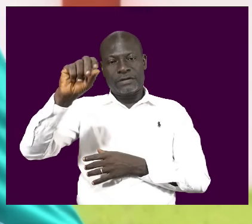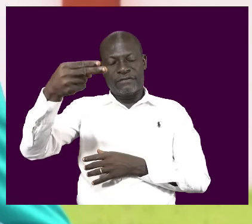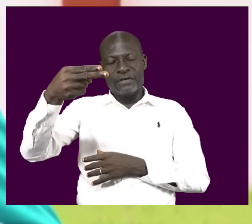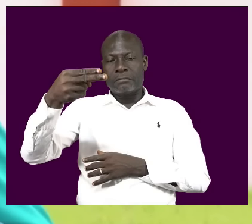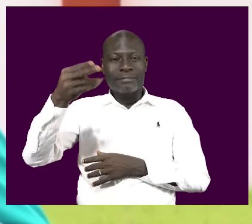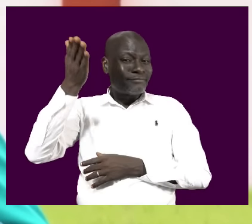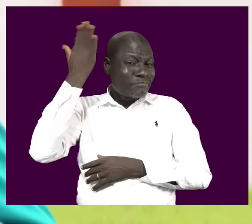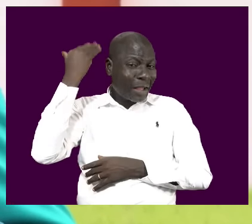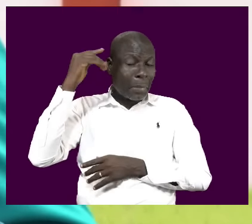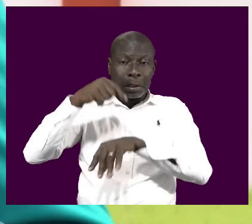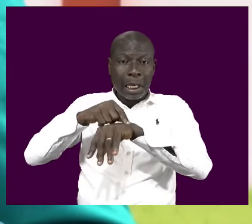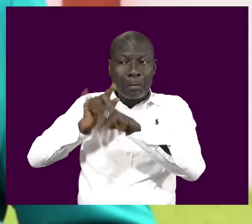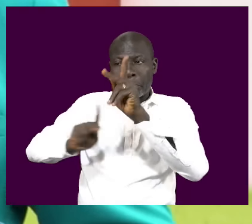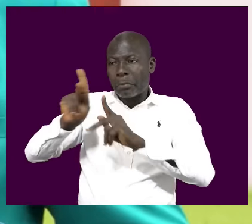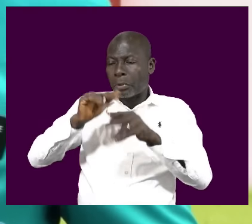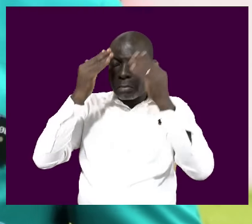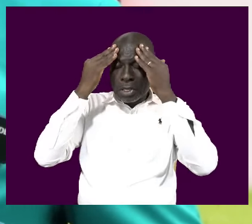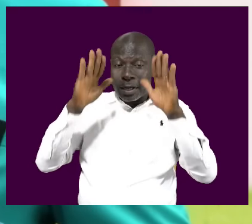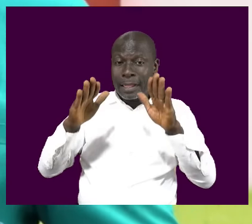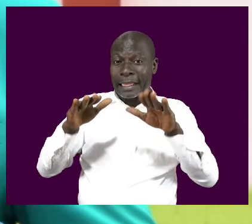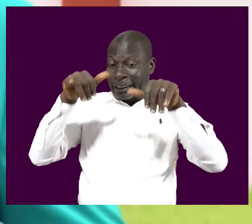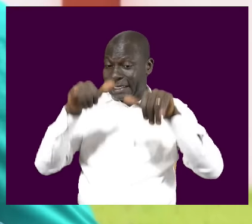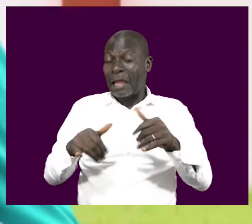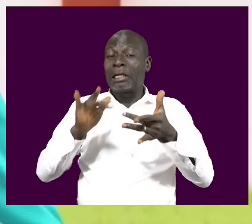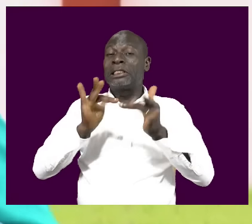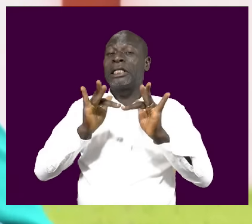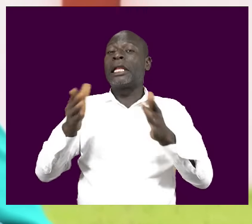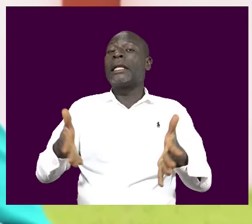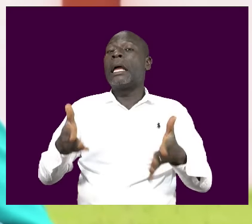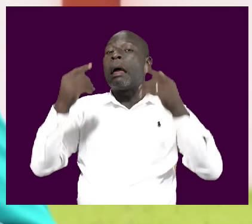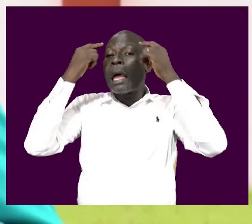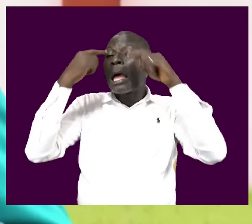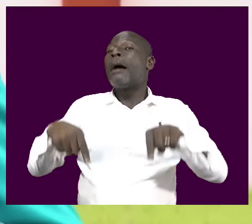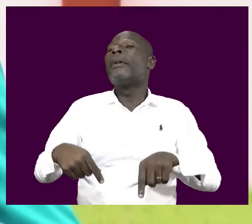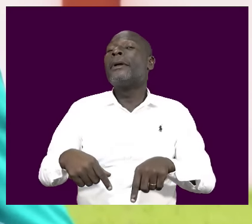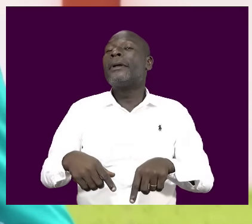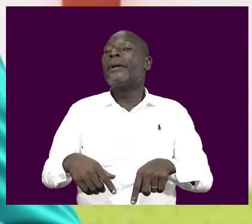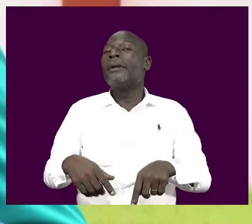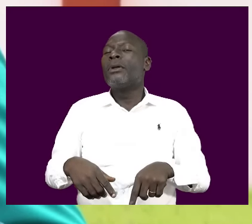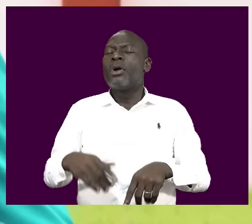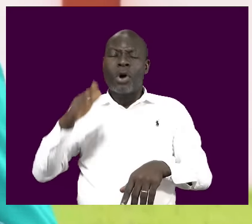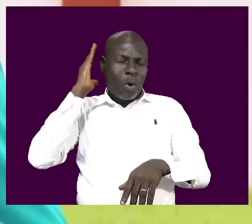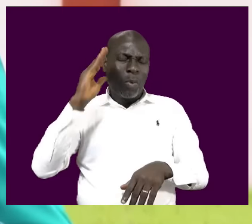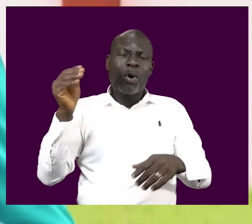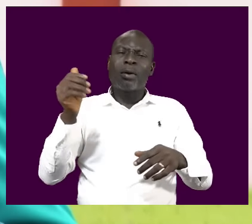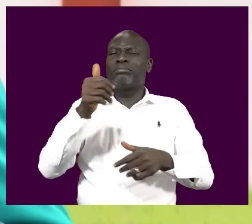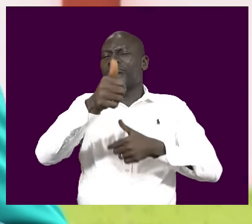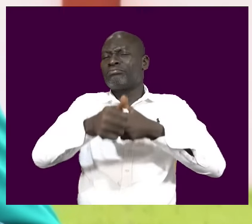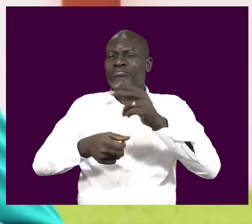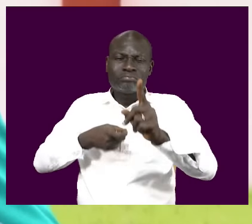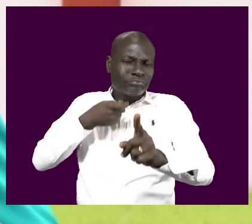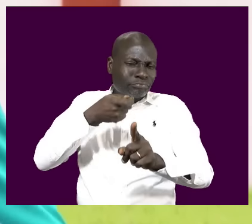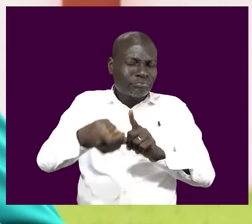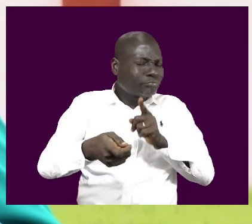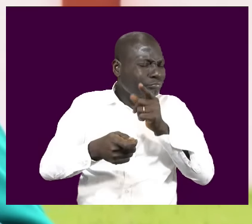didn't know. Etra social media, e wo sabre no a, wo sha de enka besie. Ye begu Joseph wa ni mu asia keken sam,